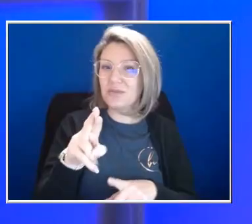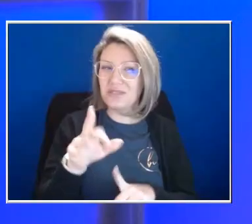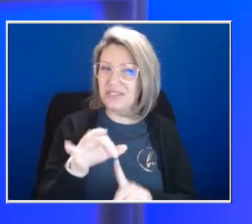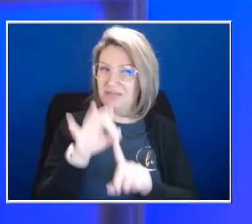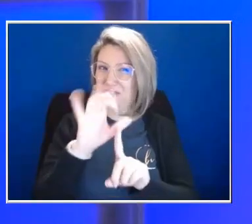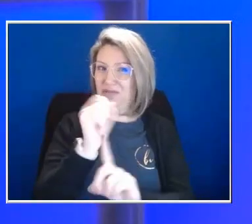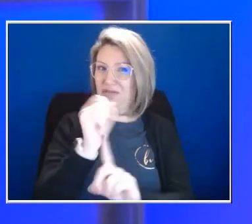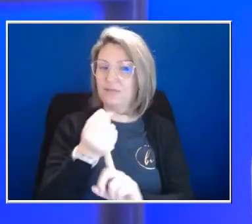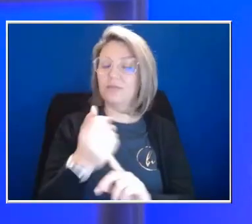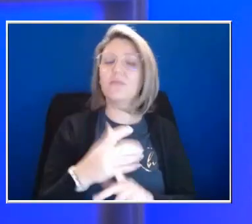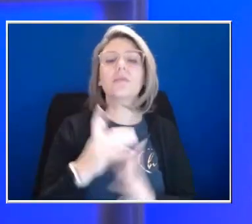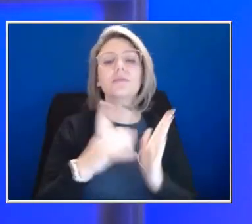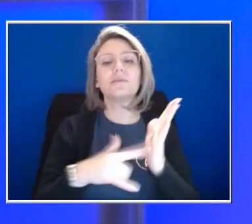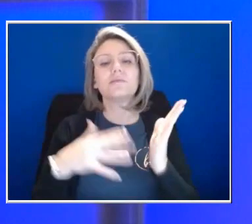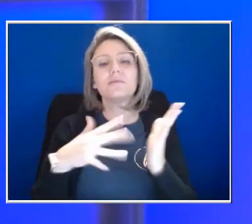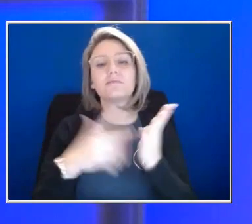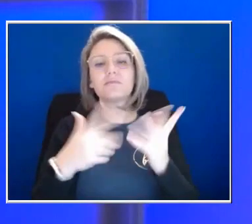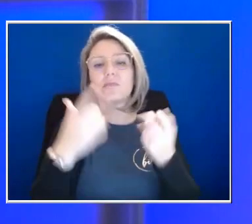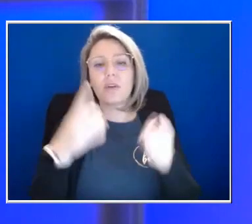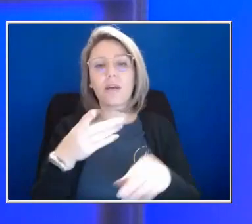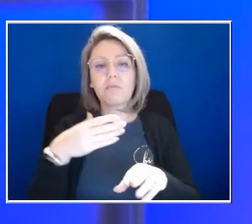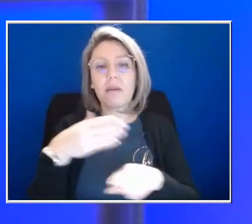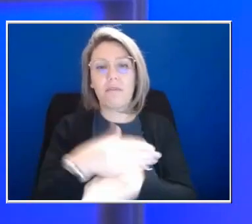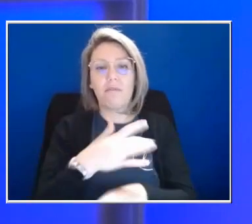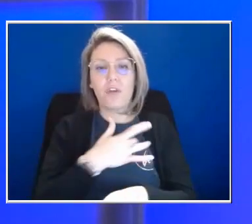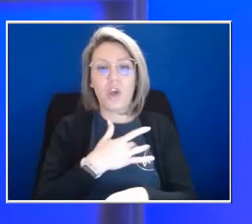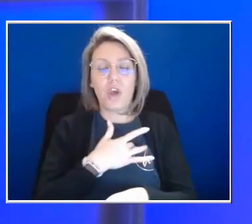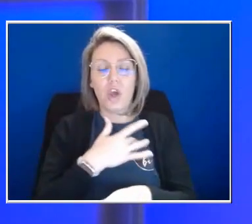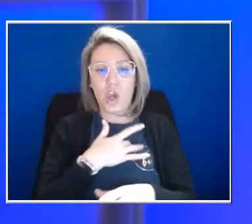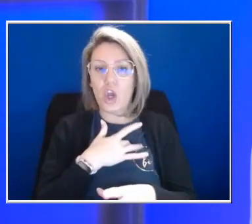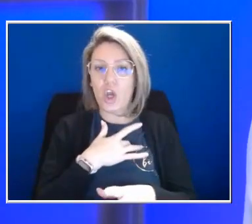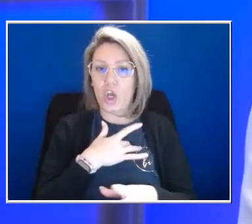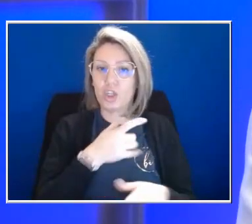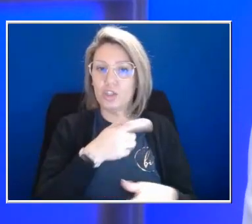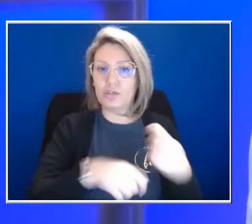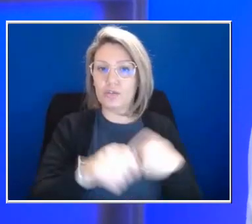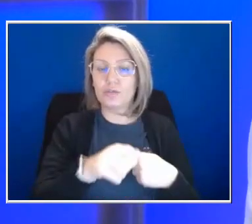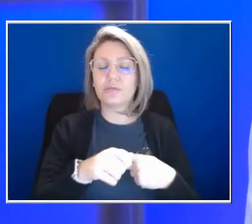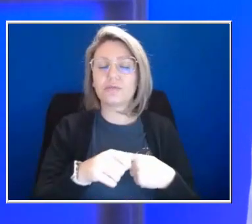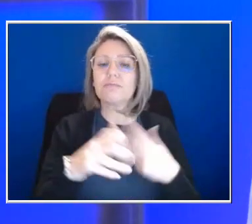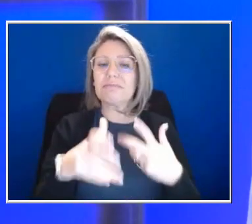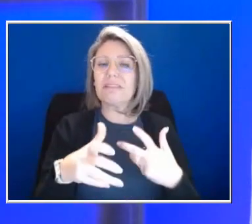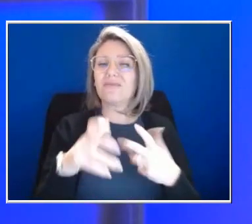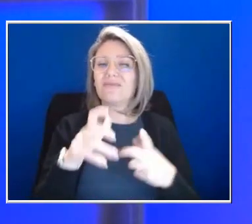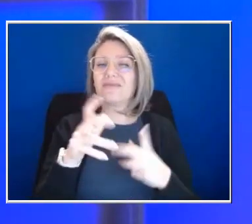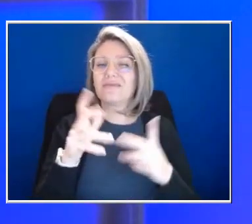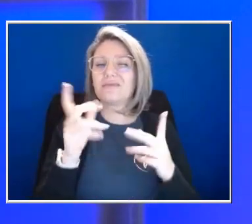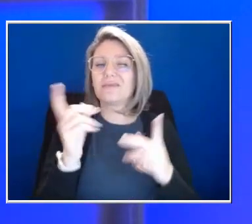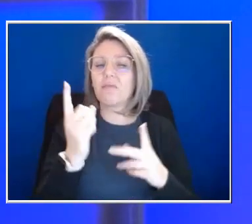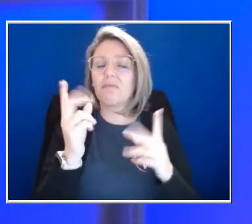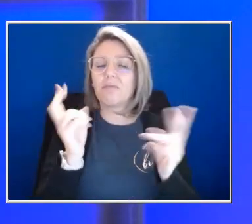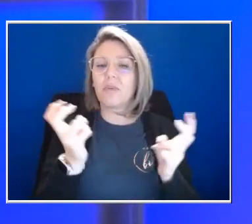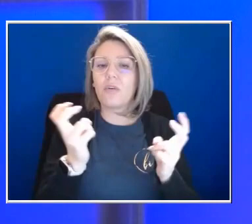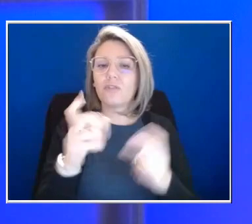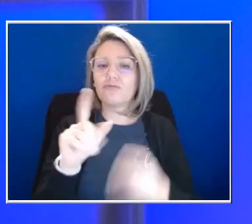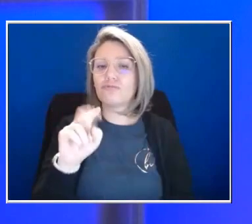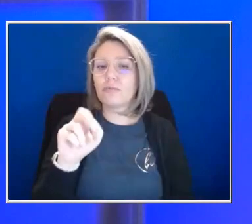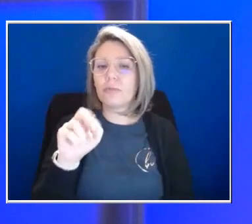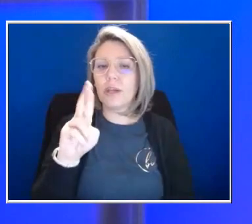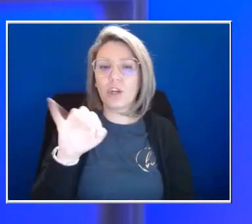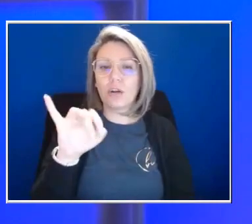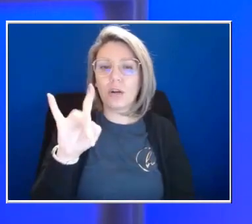what happens after a heart transplant is that you can get a condition called primary graft dysfunction. When we're doing a heart transplant, we're taking a heart